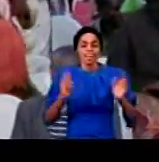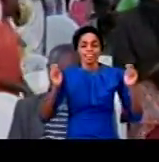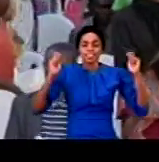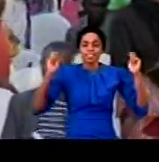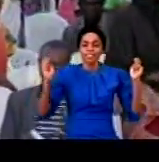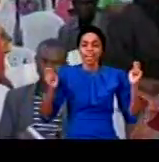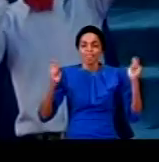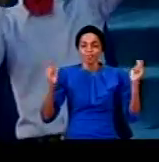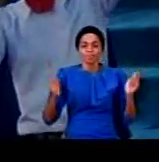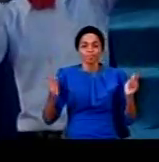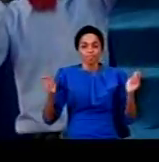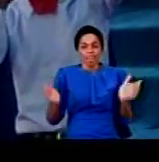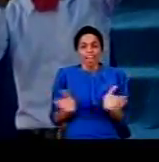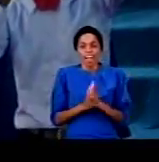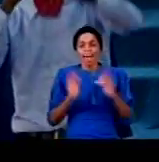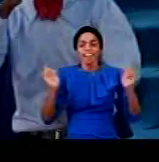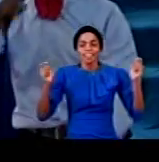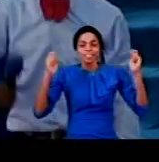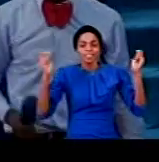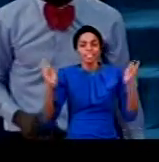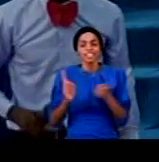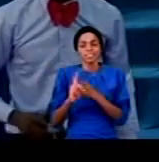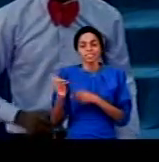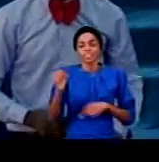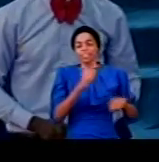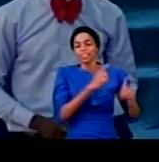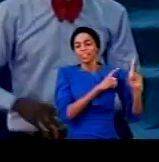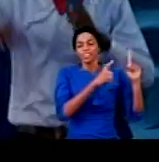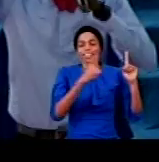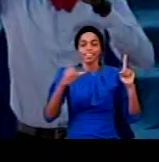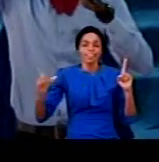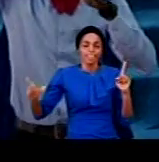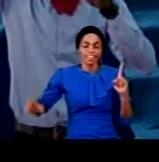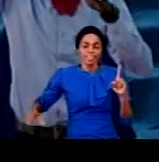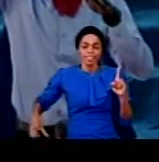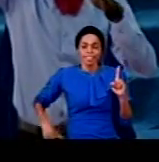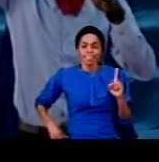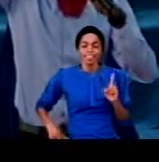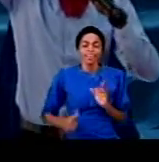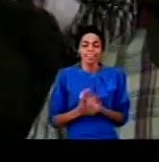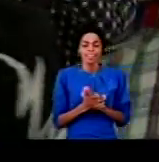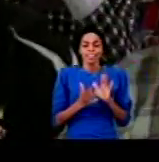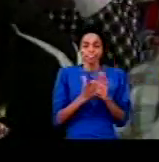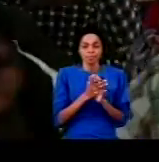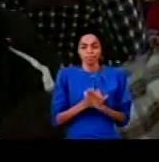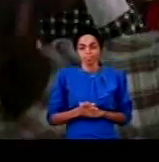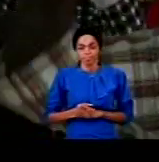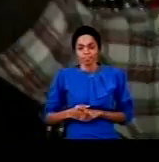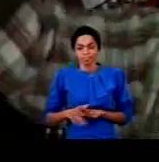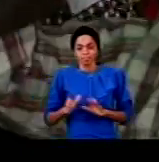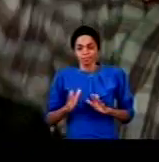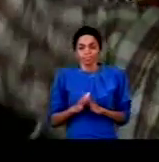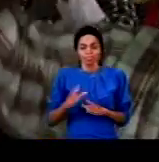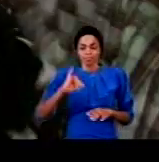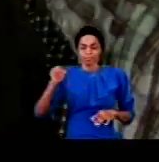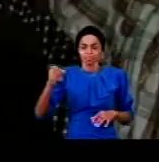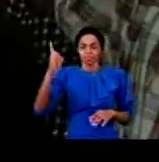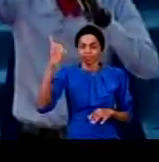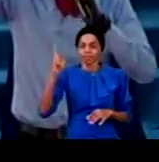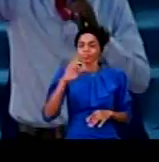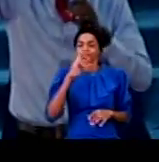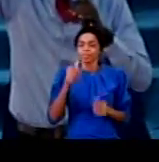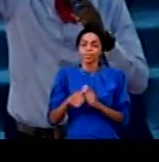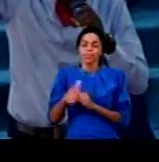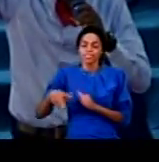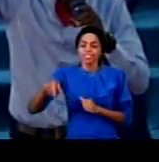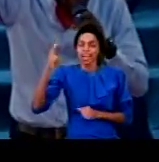Hallelujah. Hallelujah. Hallelujah. Hallelujah. Jehovah, you are the Most High. Jehovah, you are the Most